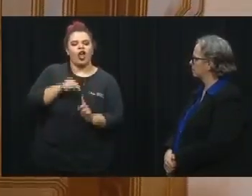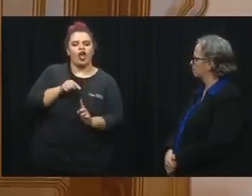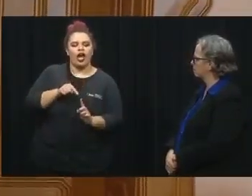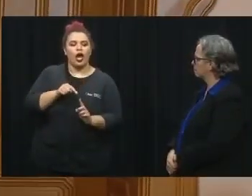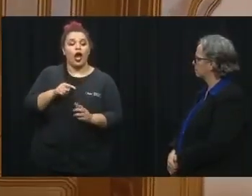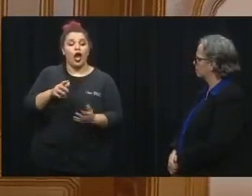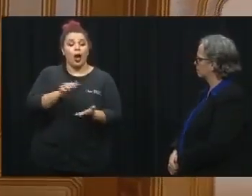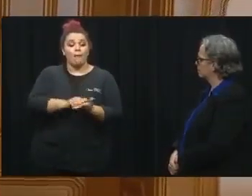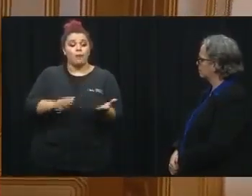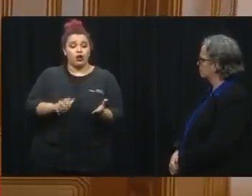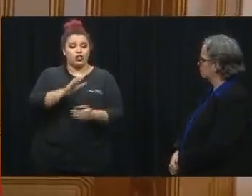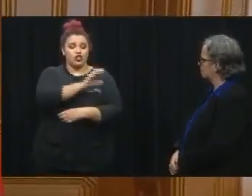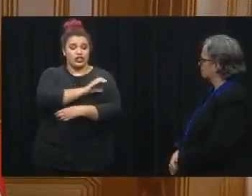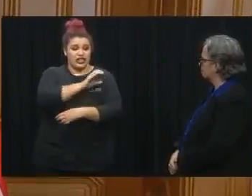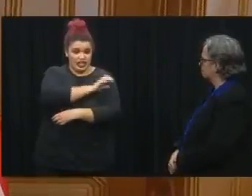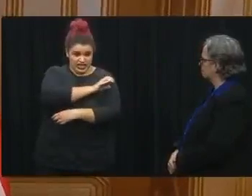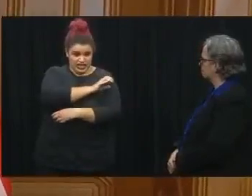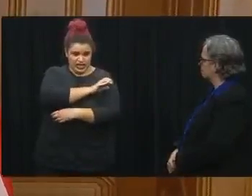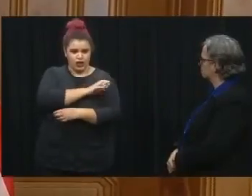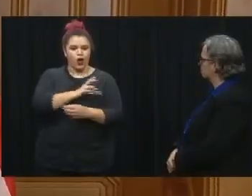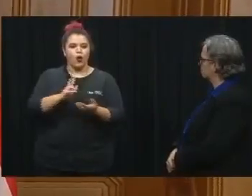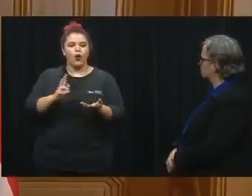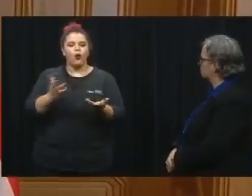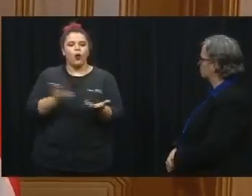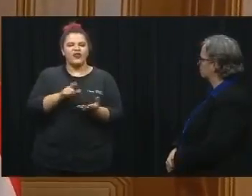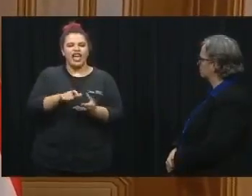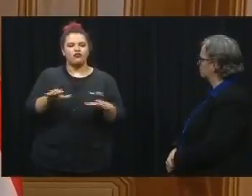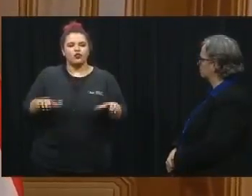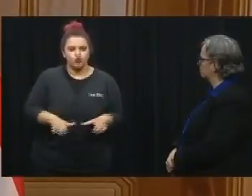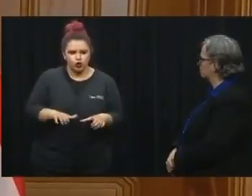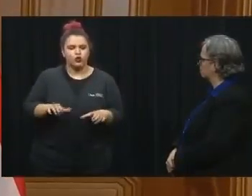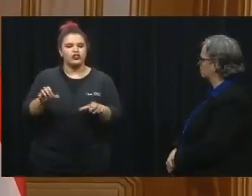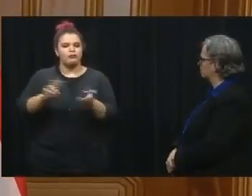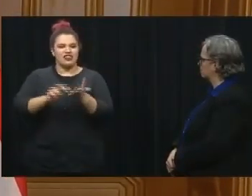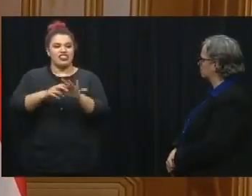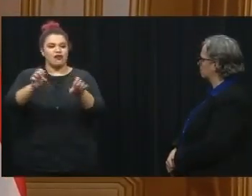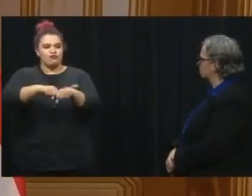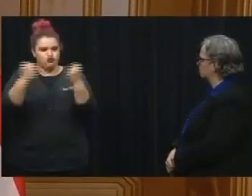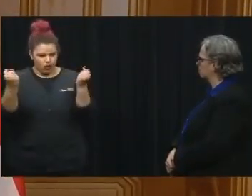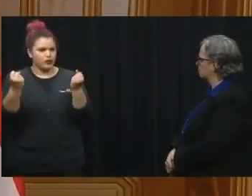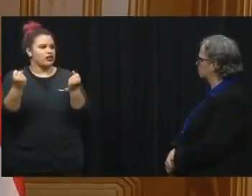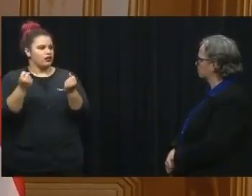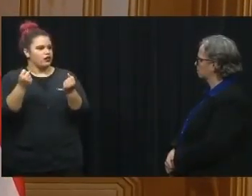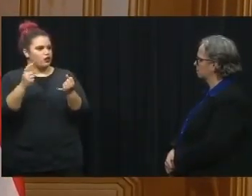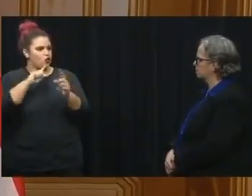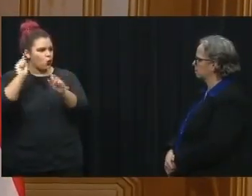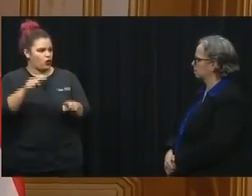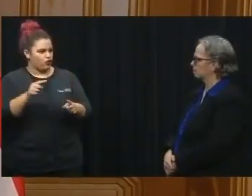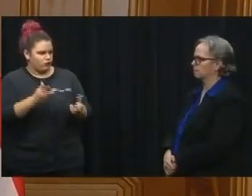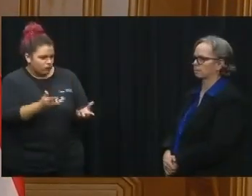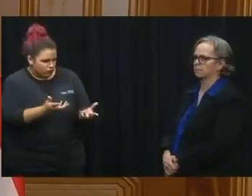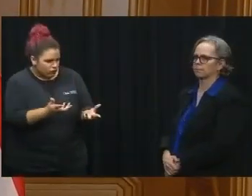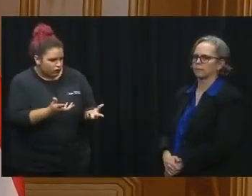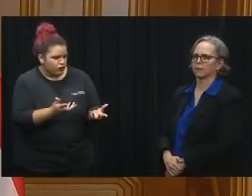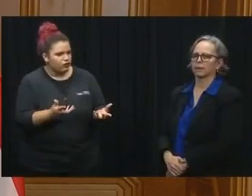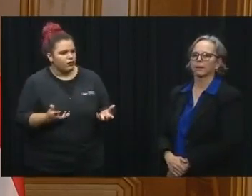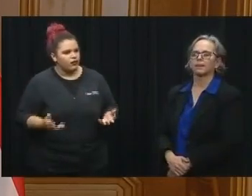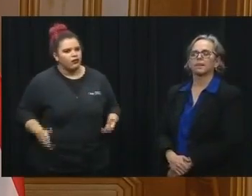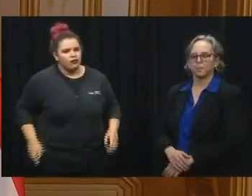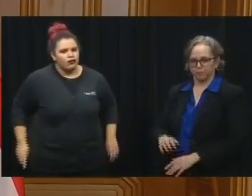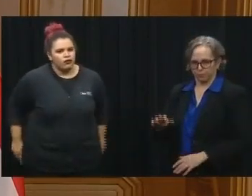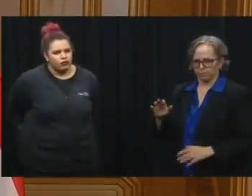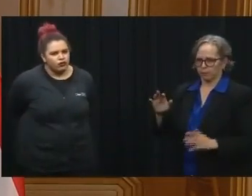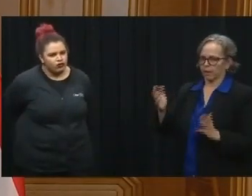The order, again, this is being investigated by the health department. As Dr. Acton said, the reason for the